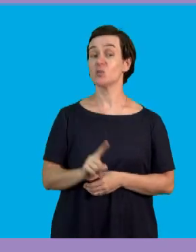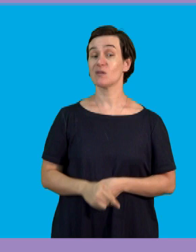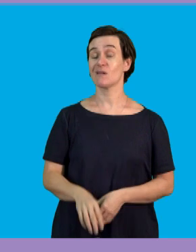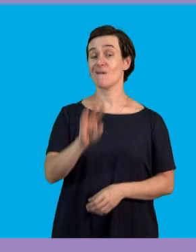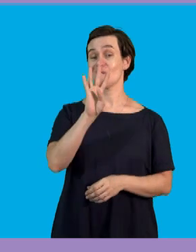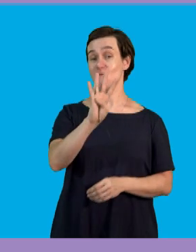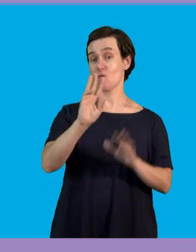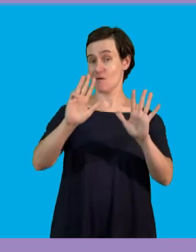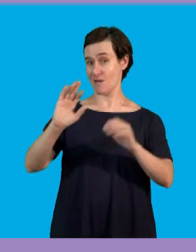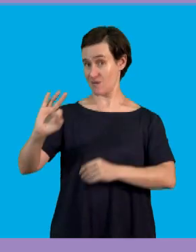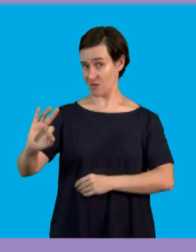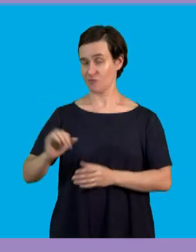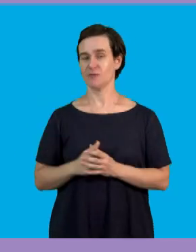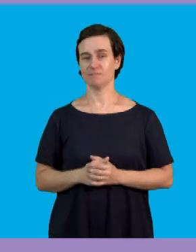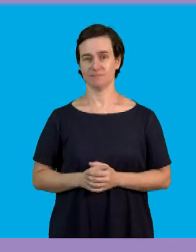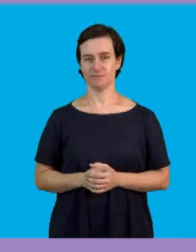final answer of